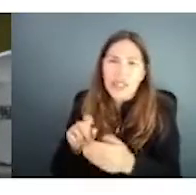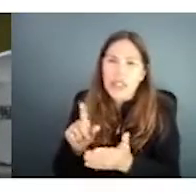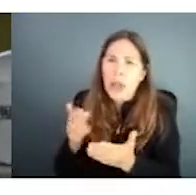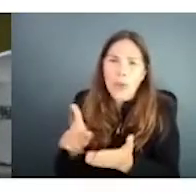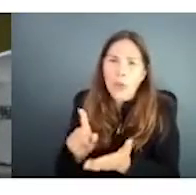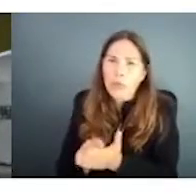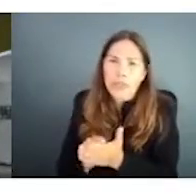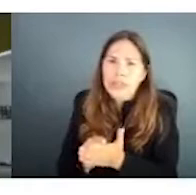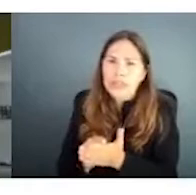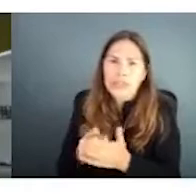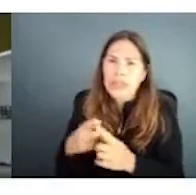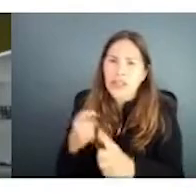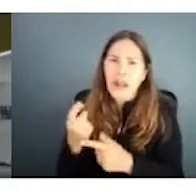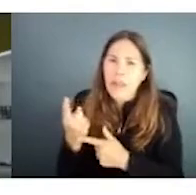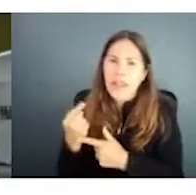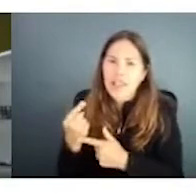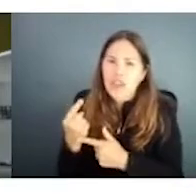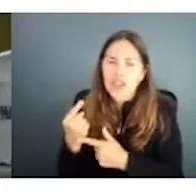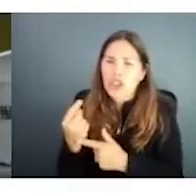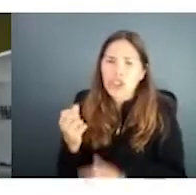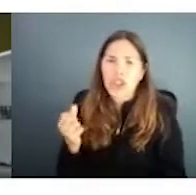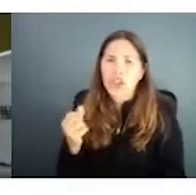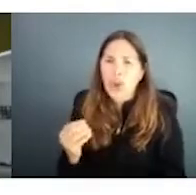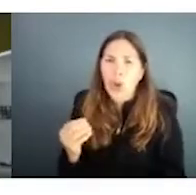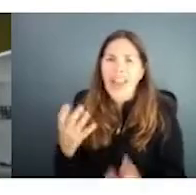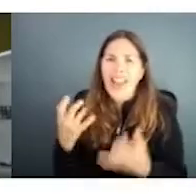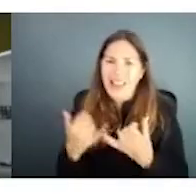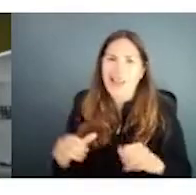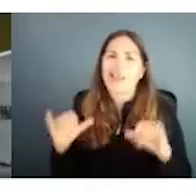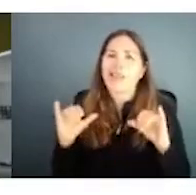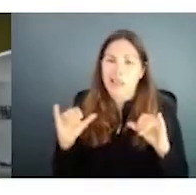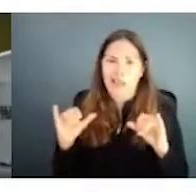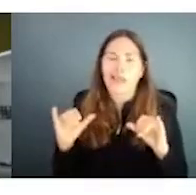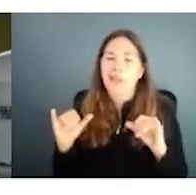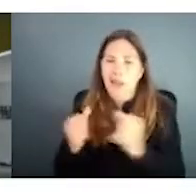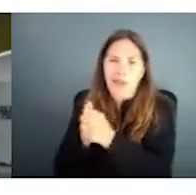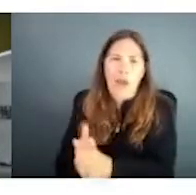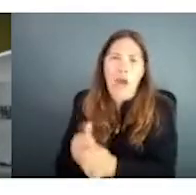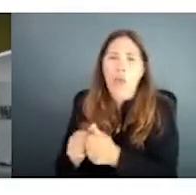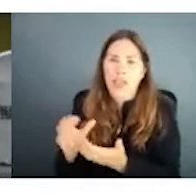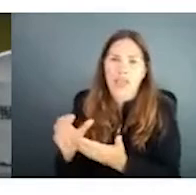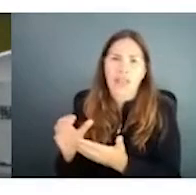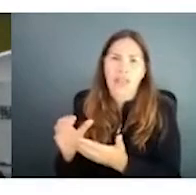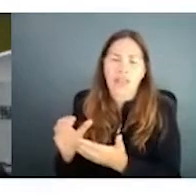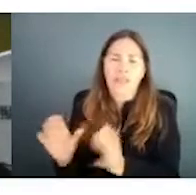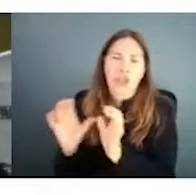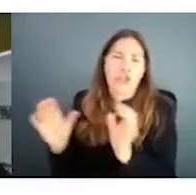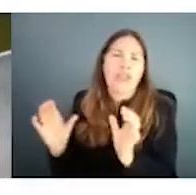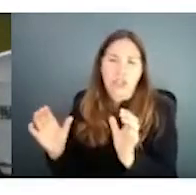from last year, and these still aligned to the credential, or at